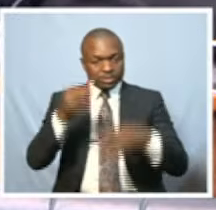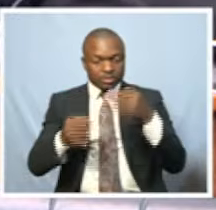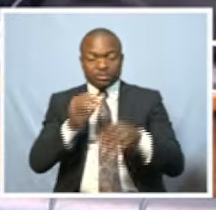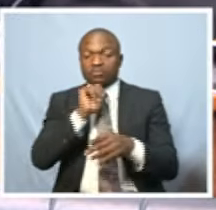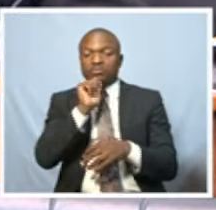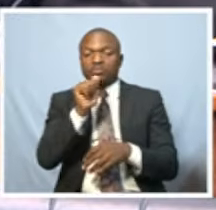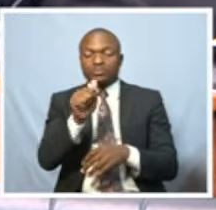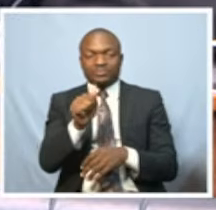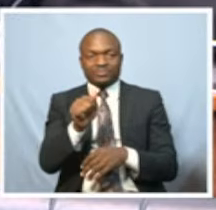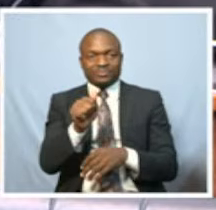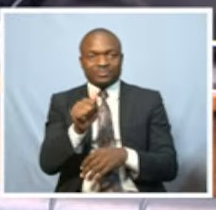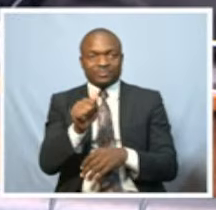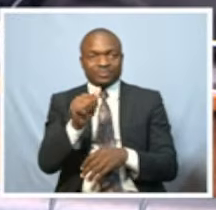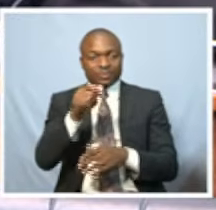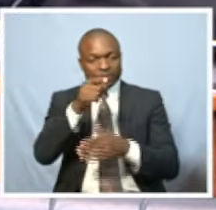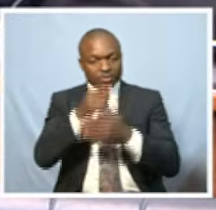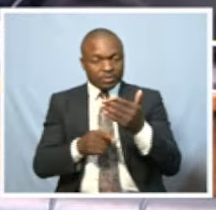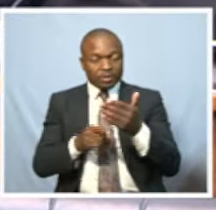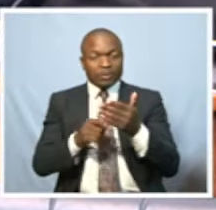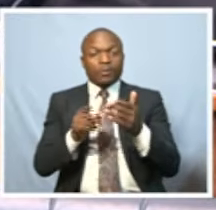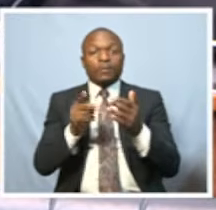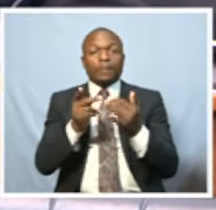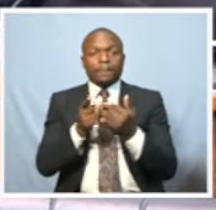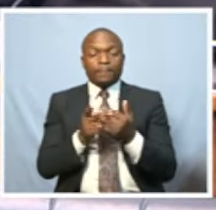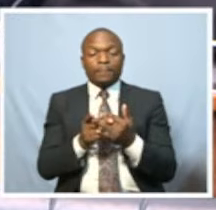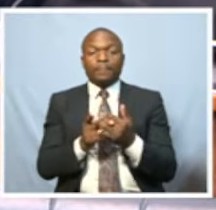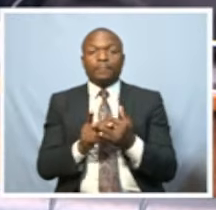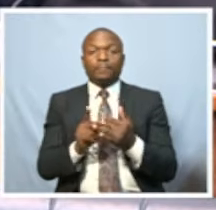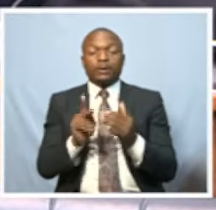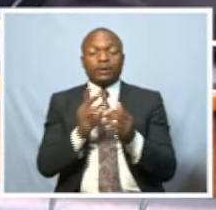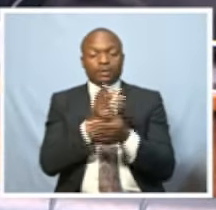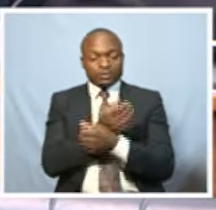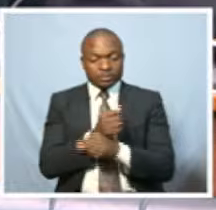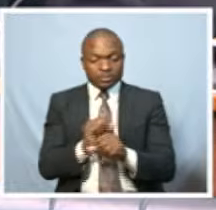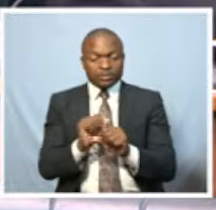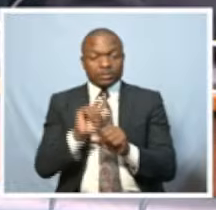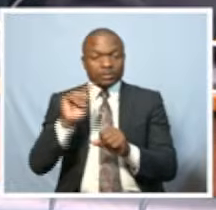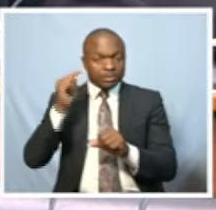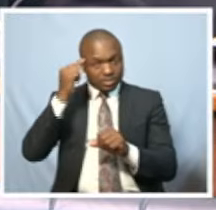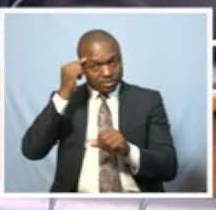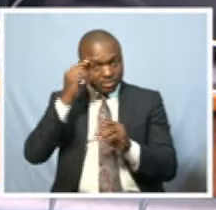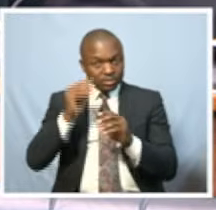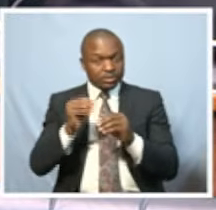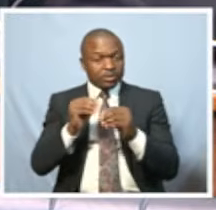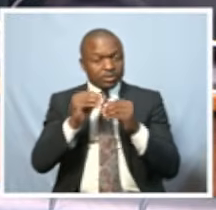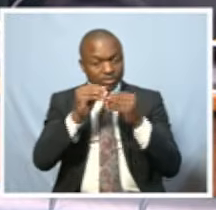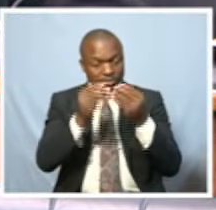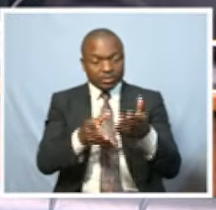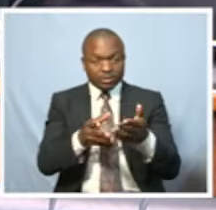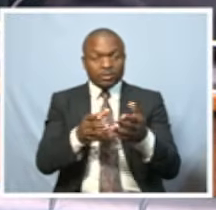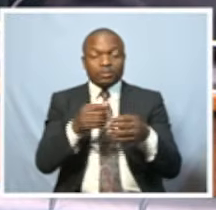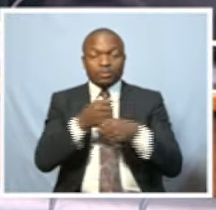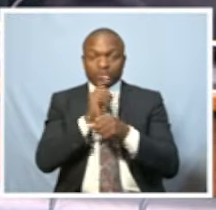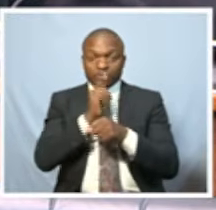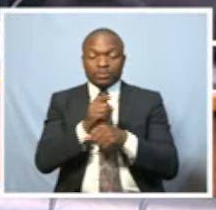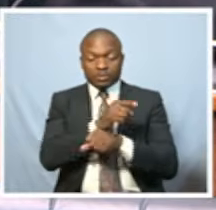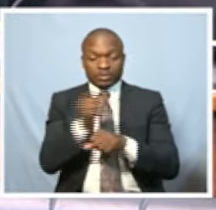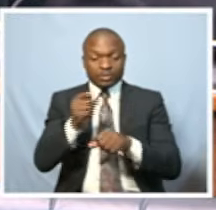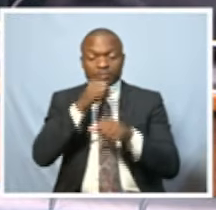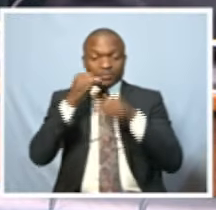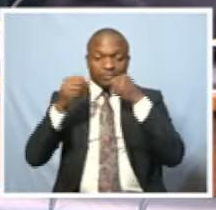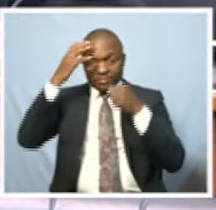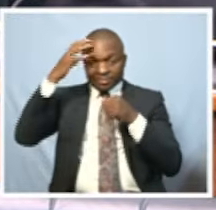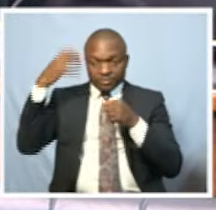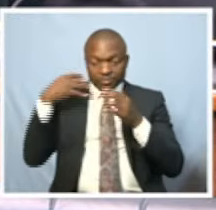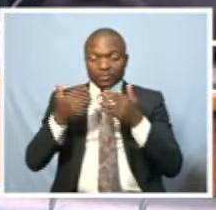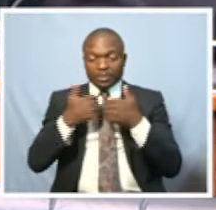not, what interim measures the government has taken to ensure that camp officers have transport to support their work.